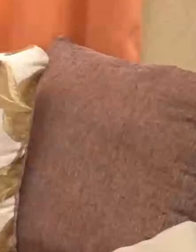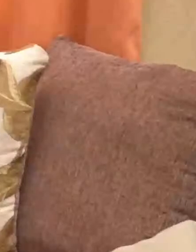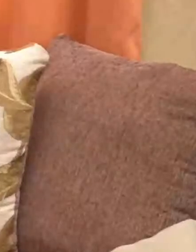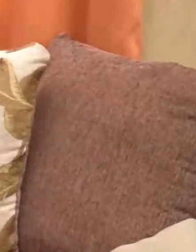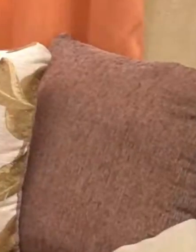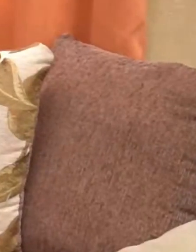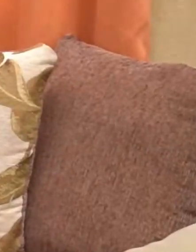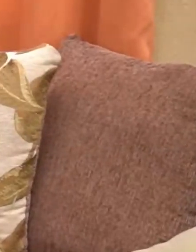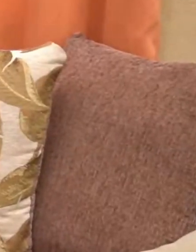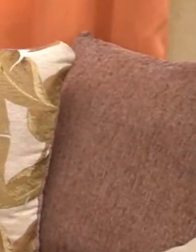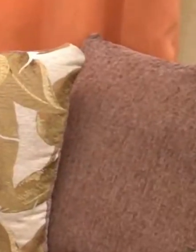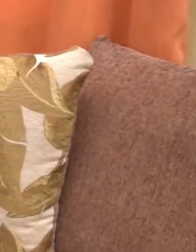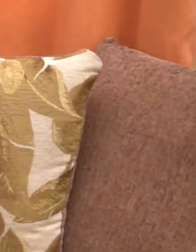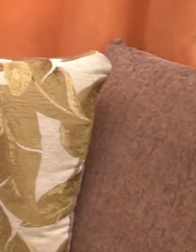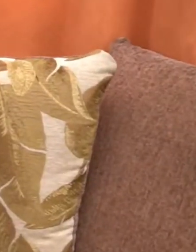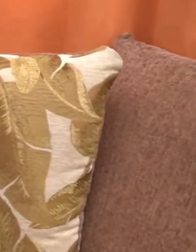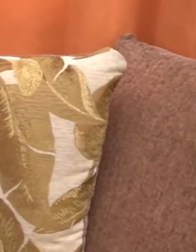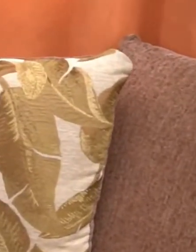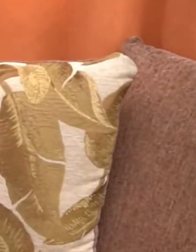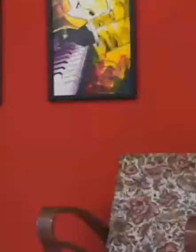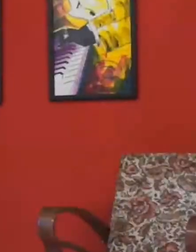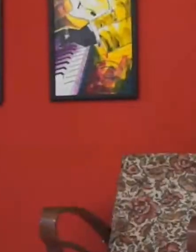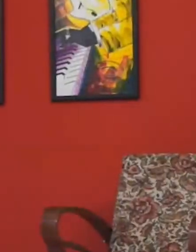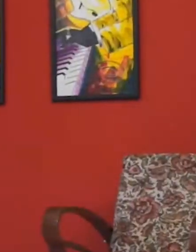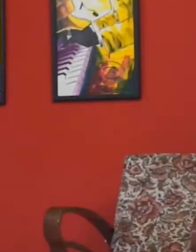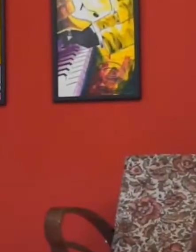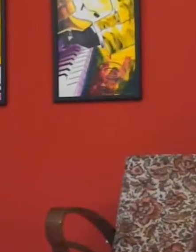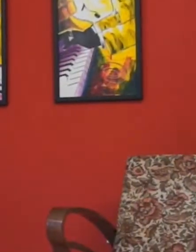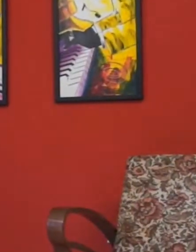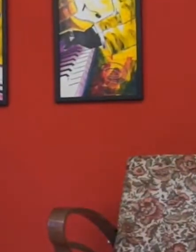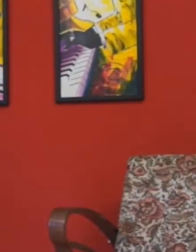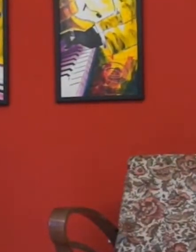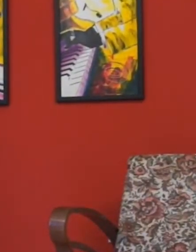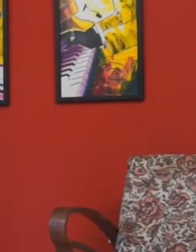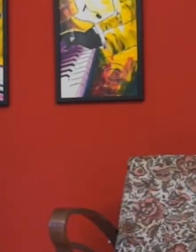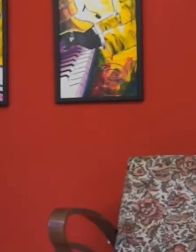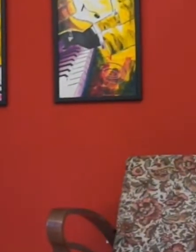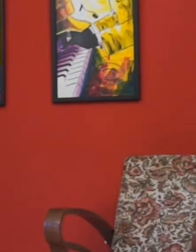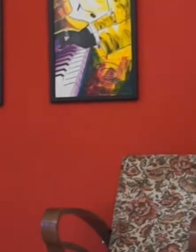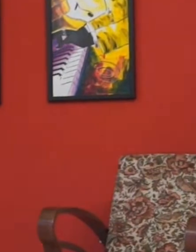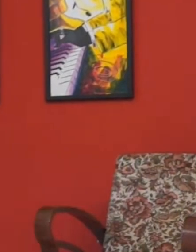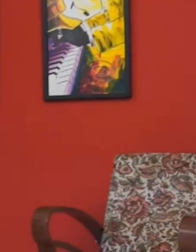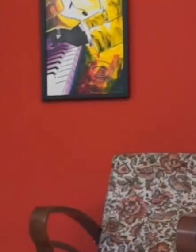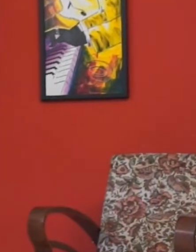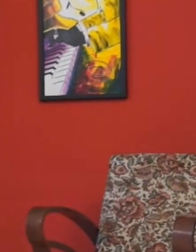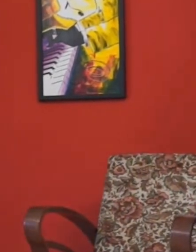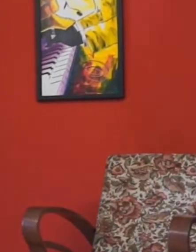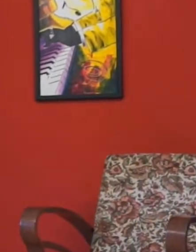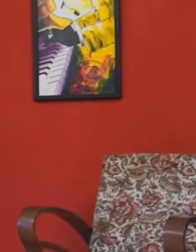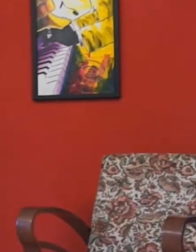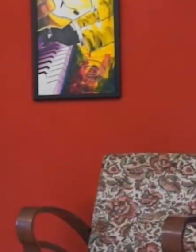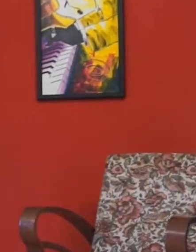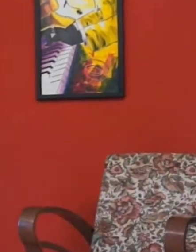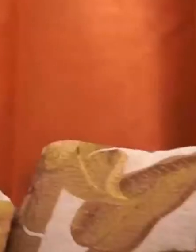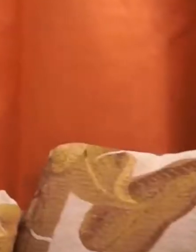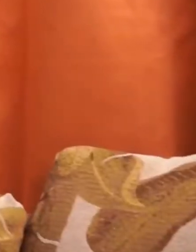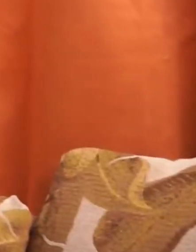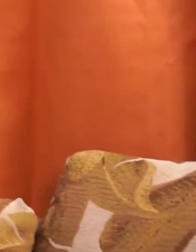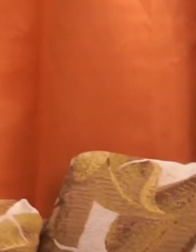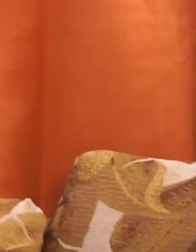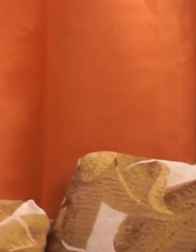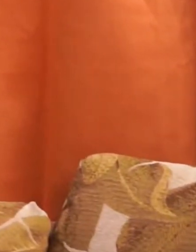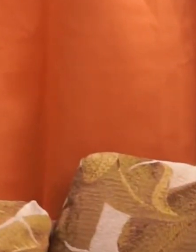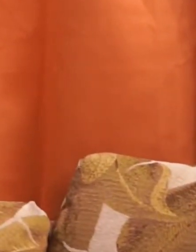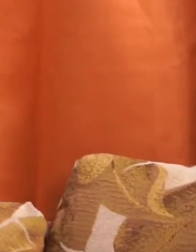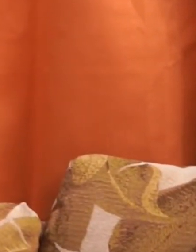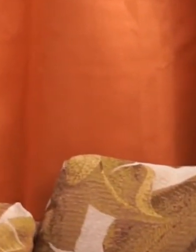Hello? Hi, Grace Me. Hey, Cheryl. Girl, I can't talk to you right now. I'm doing my morning exercise. Babe, since